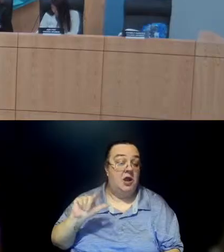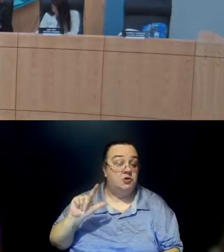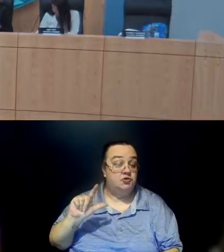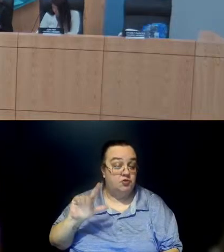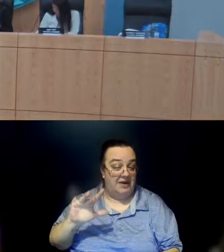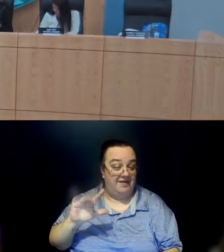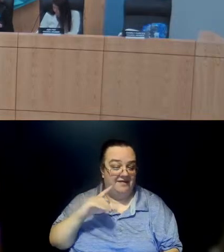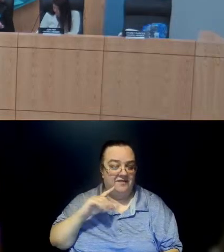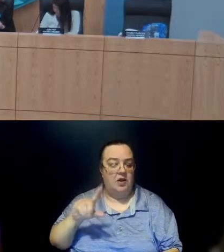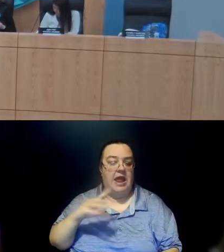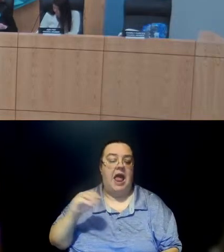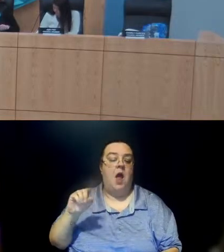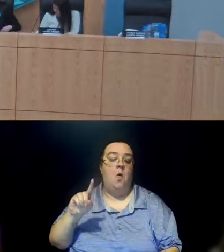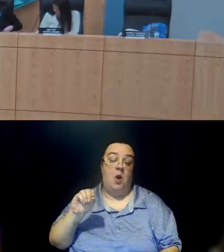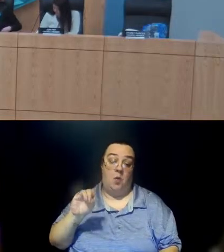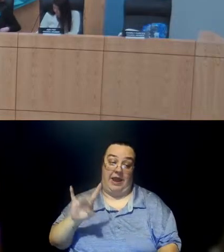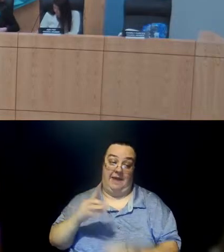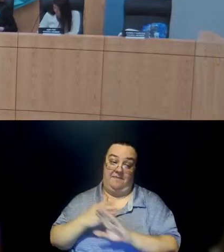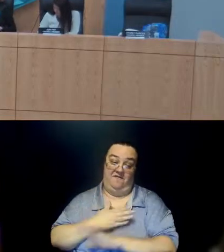108 before that.